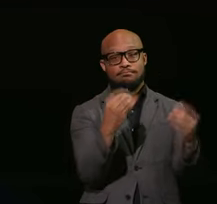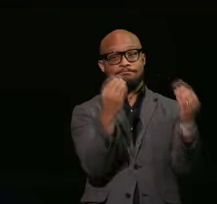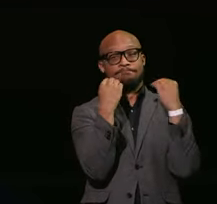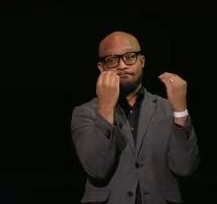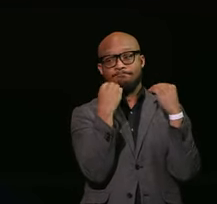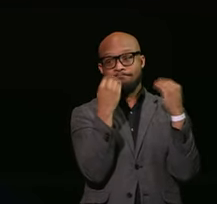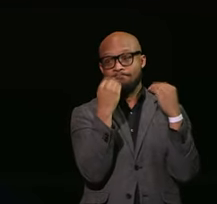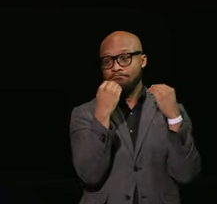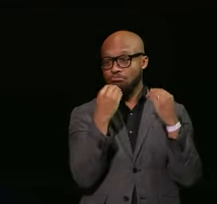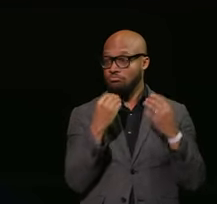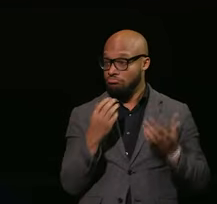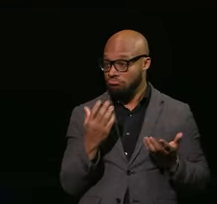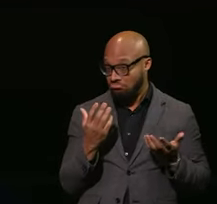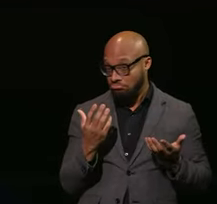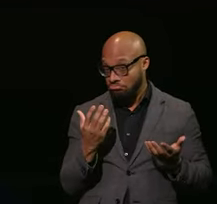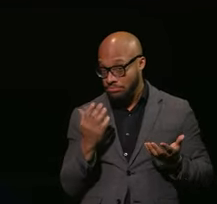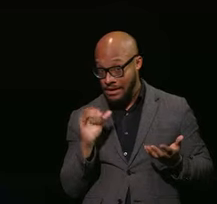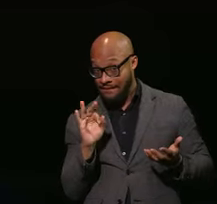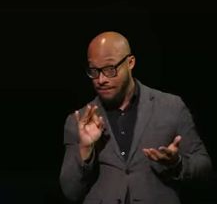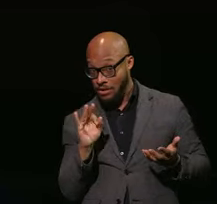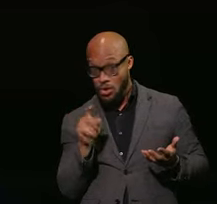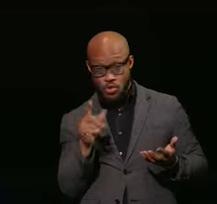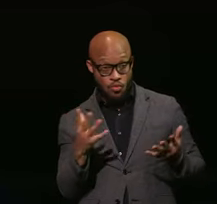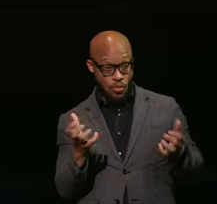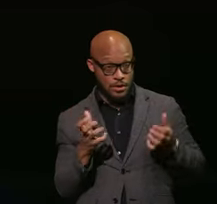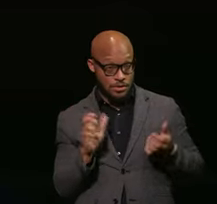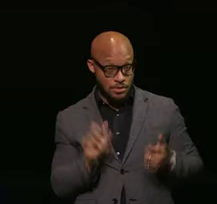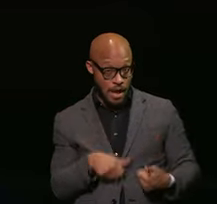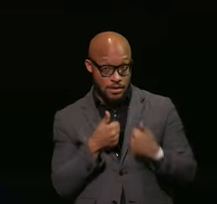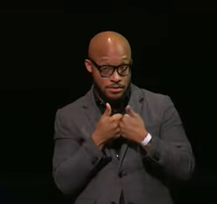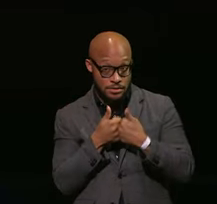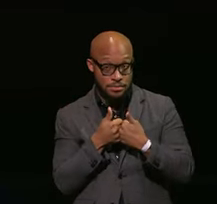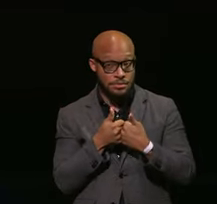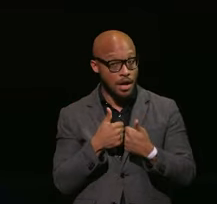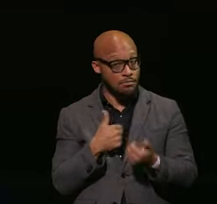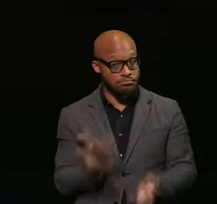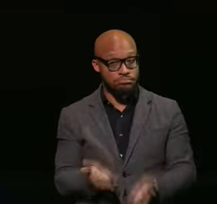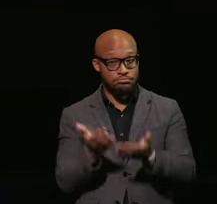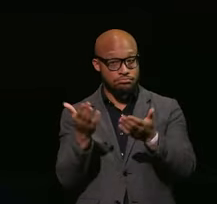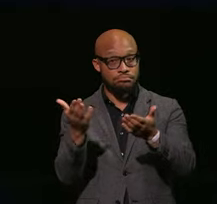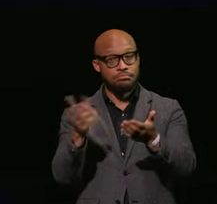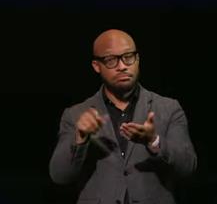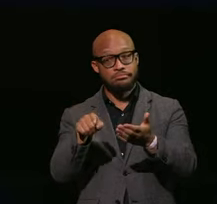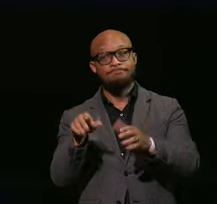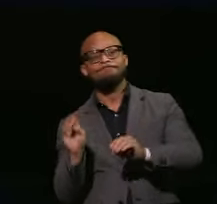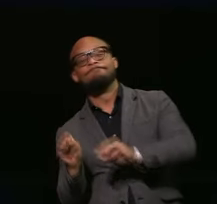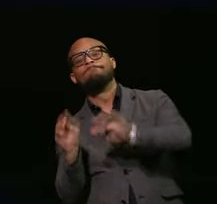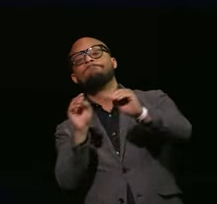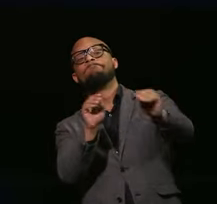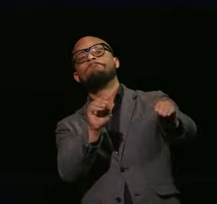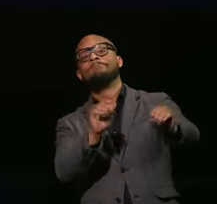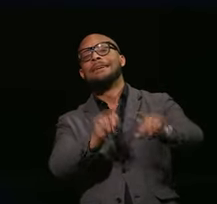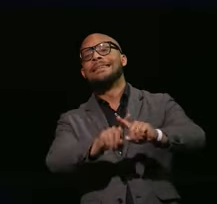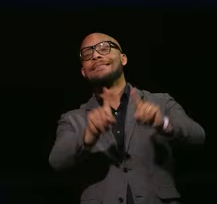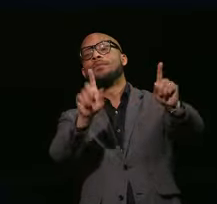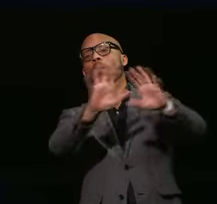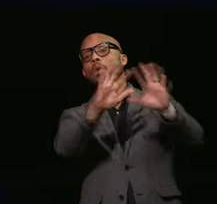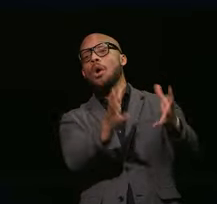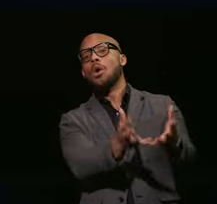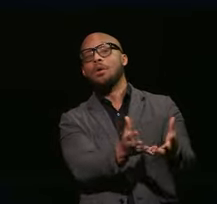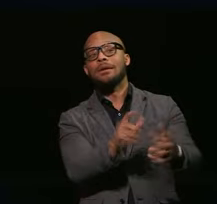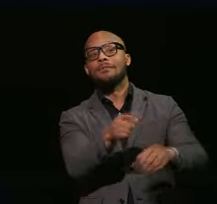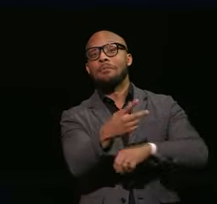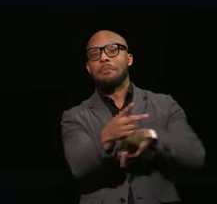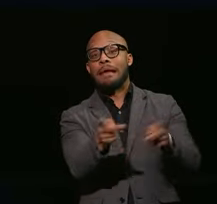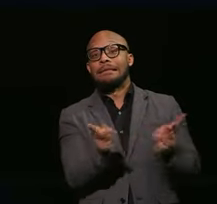be challenged as a human being, spend time in a different world, and it really forces you to confront your own limitations and